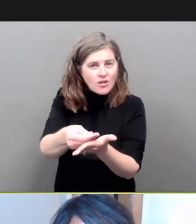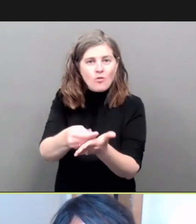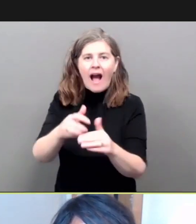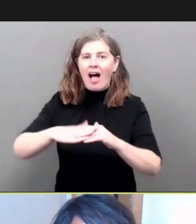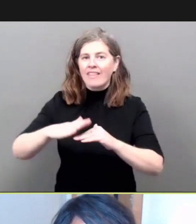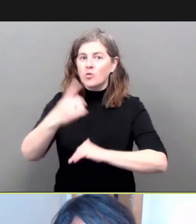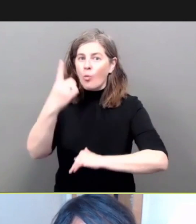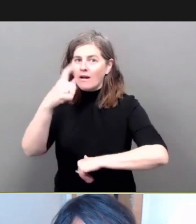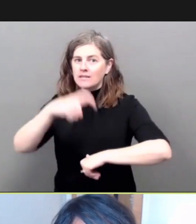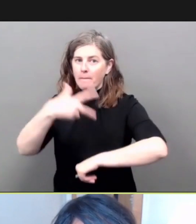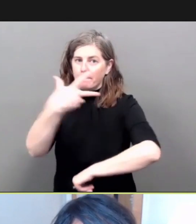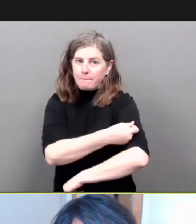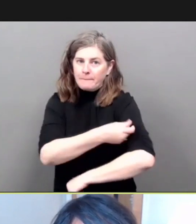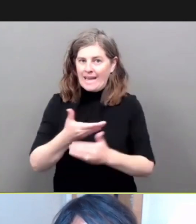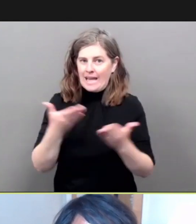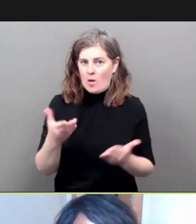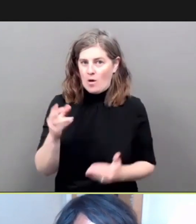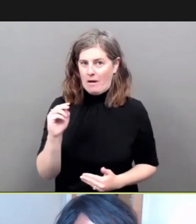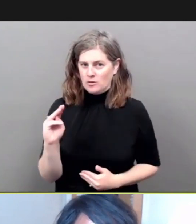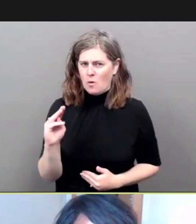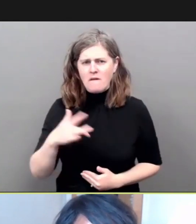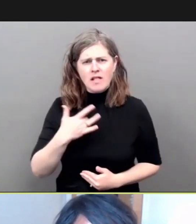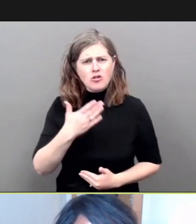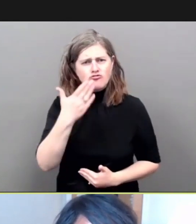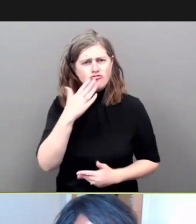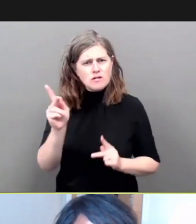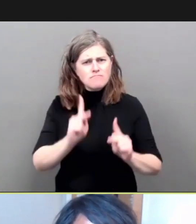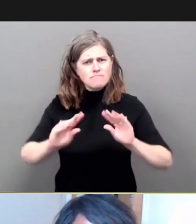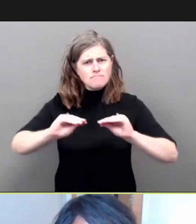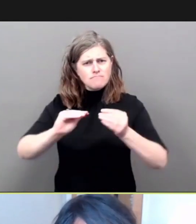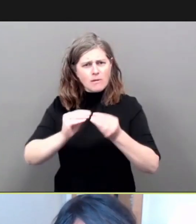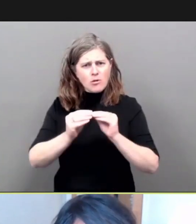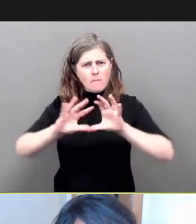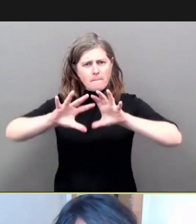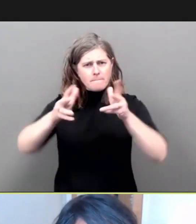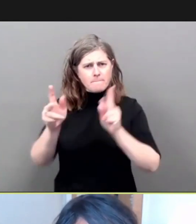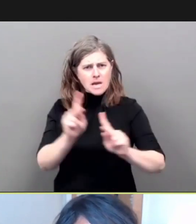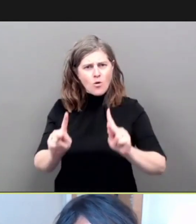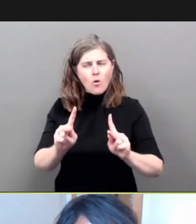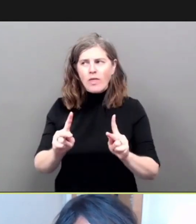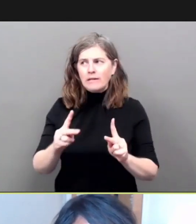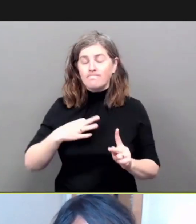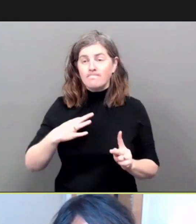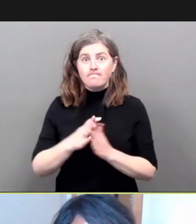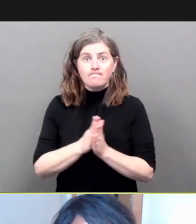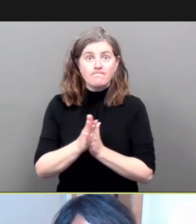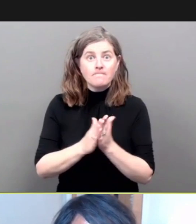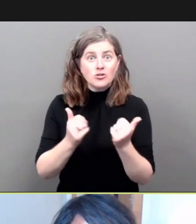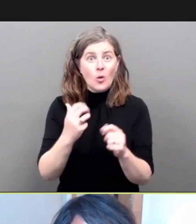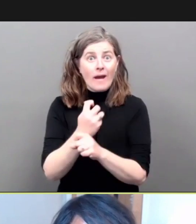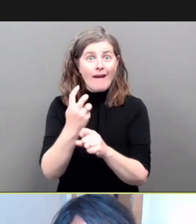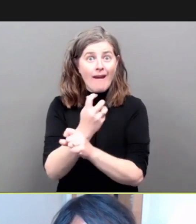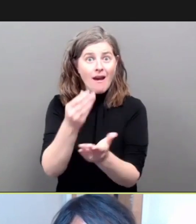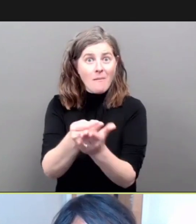we still feel like there will be a nice pool of residents who can look to being eligible for the